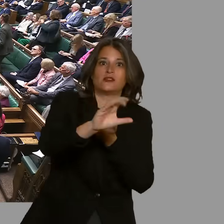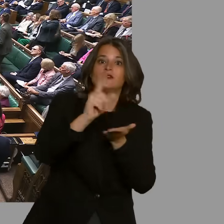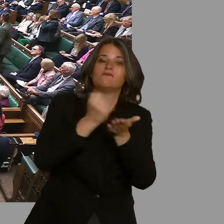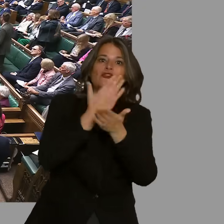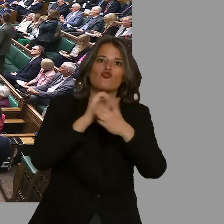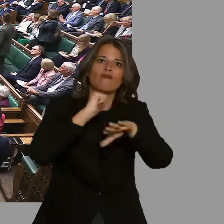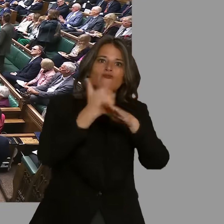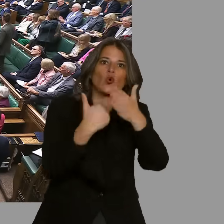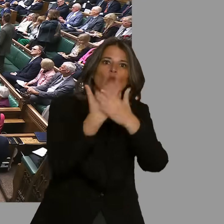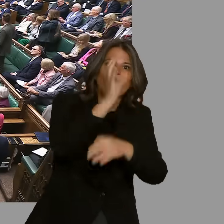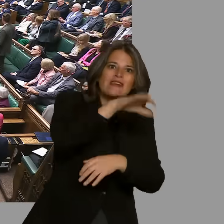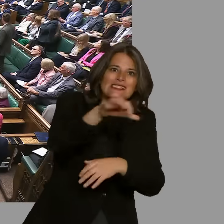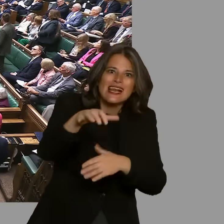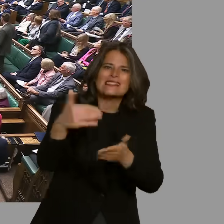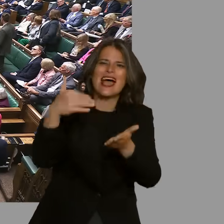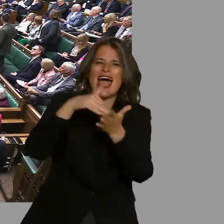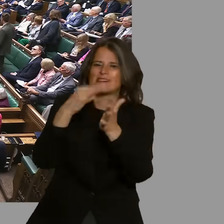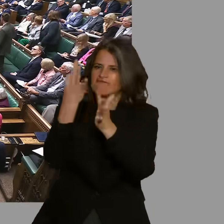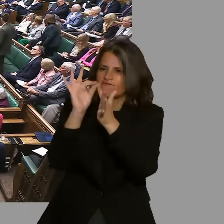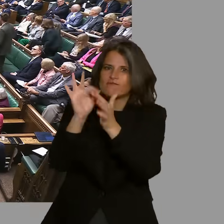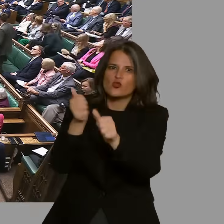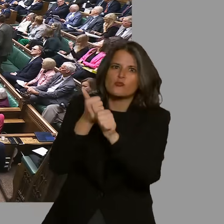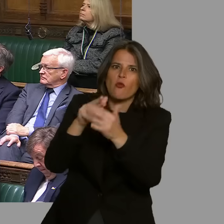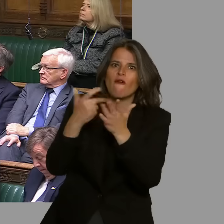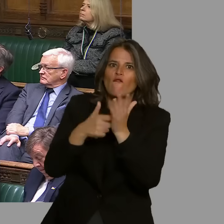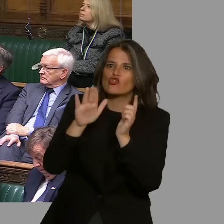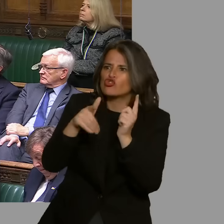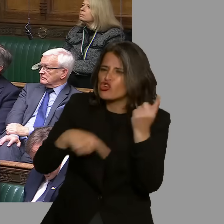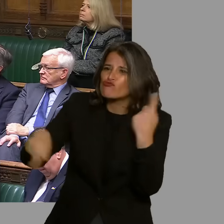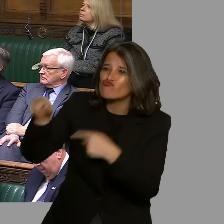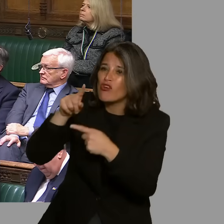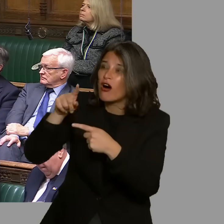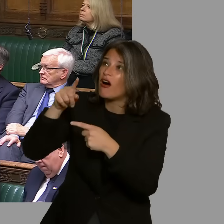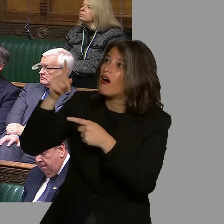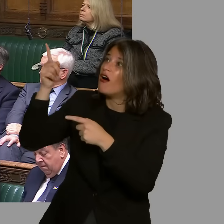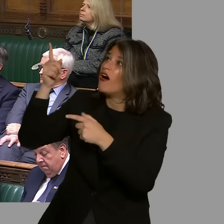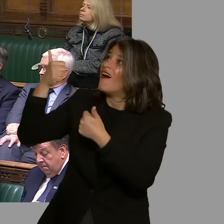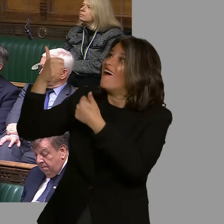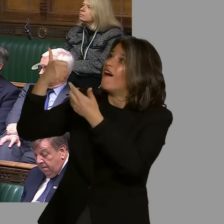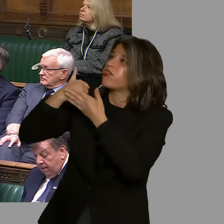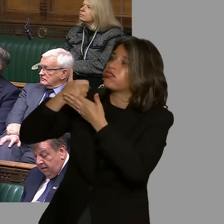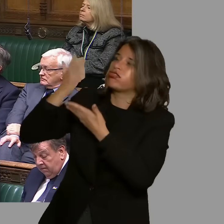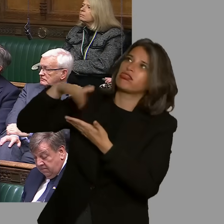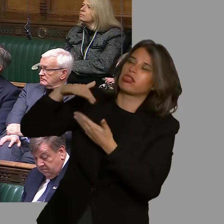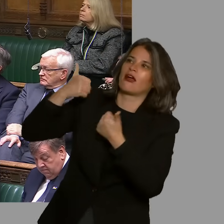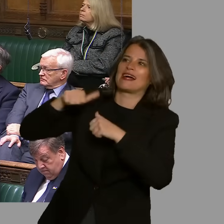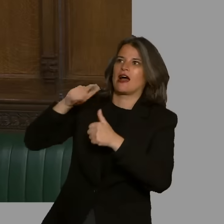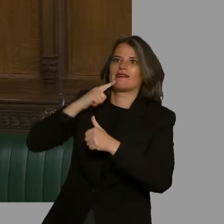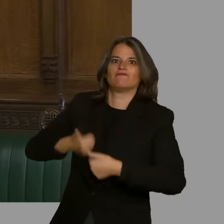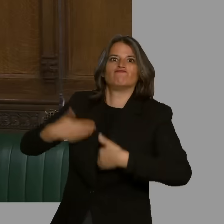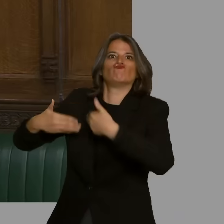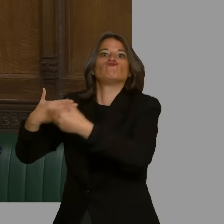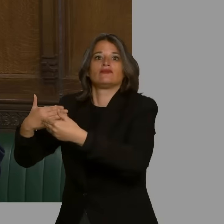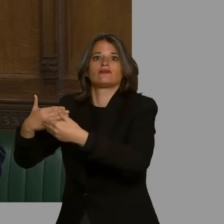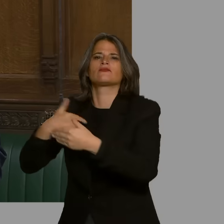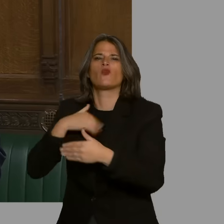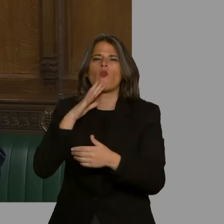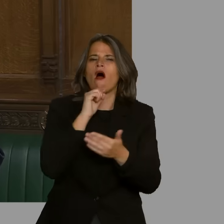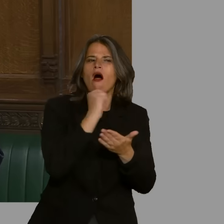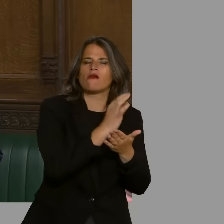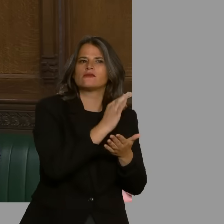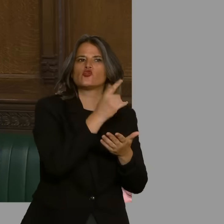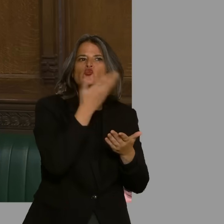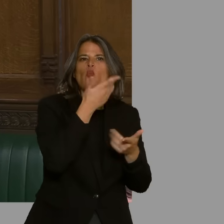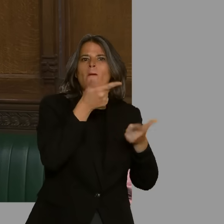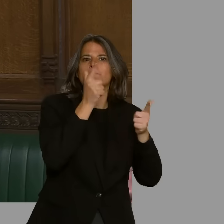Smith. Speaker, family farms in North Yorkshire and across the UK are increasingly worried about the tax